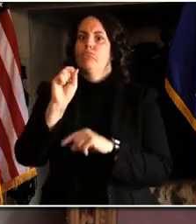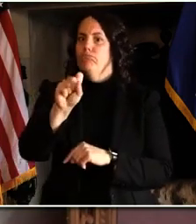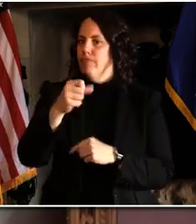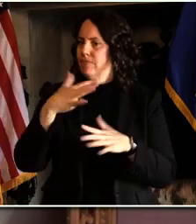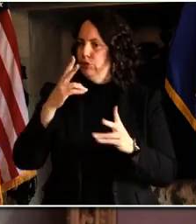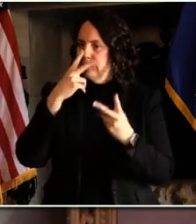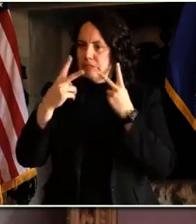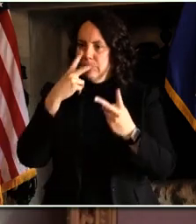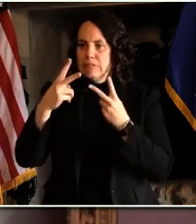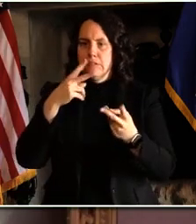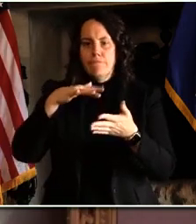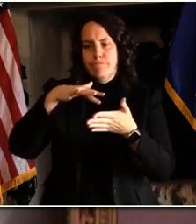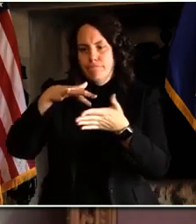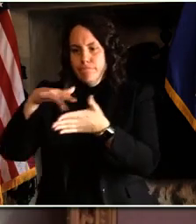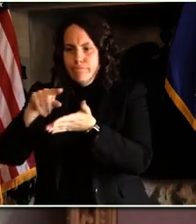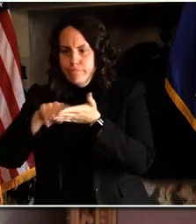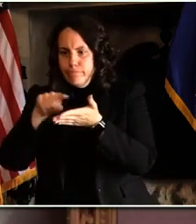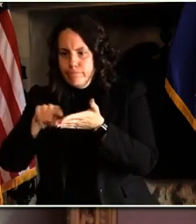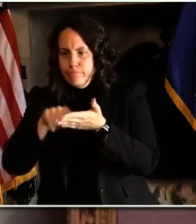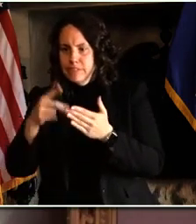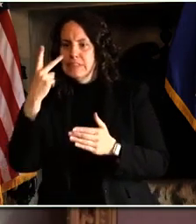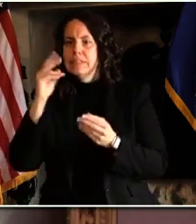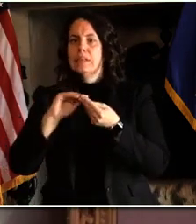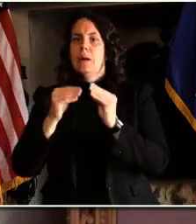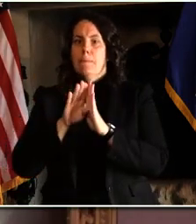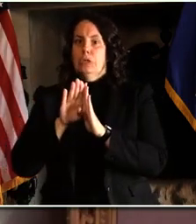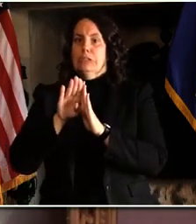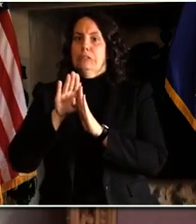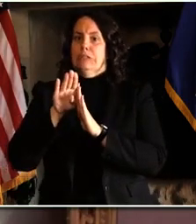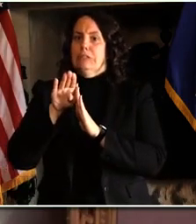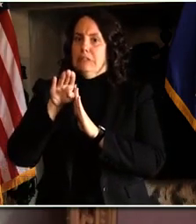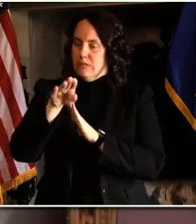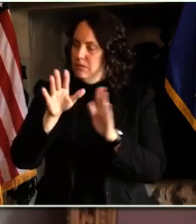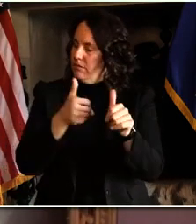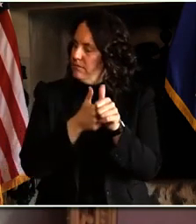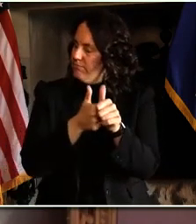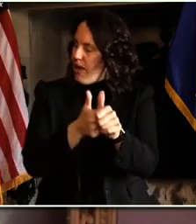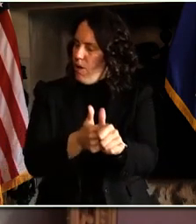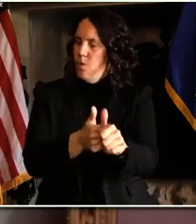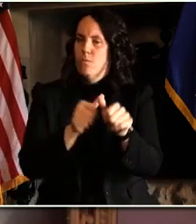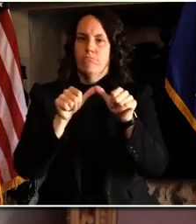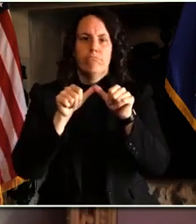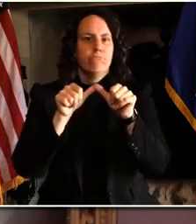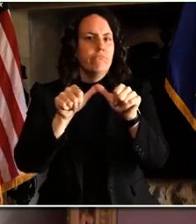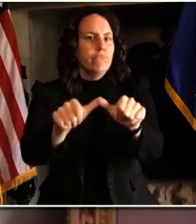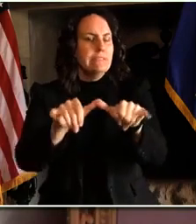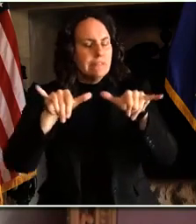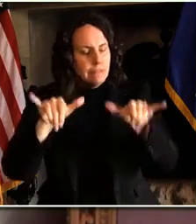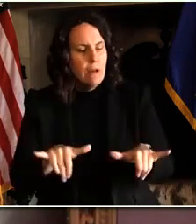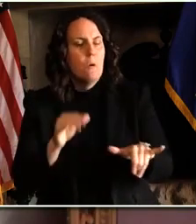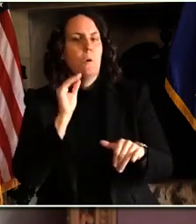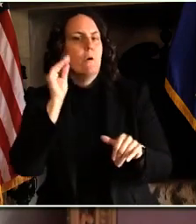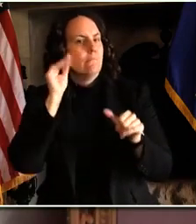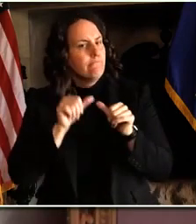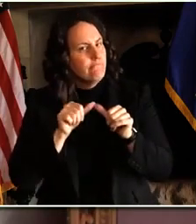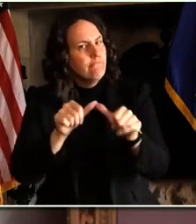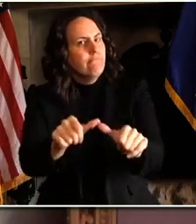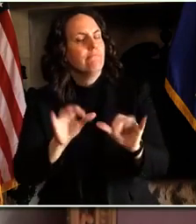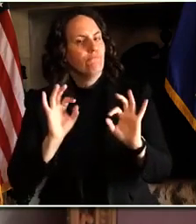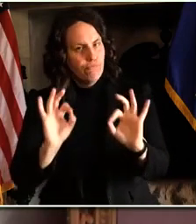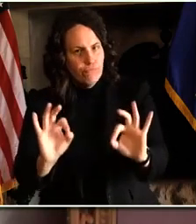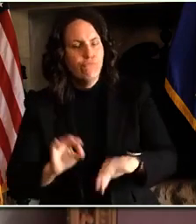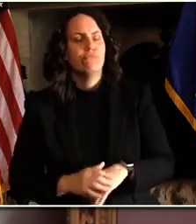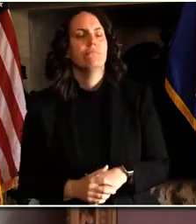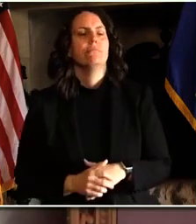the course, Wisconsin. The more we all stay safer at home, the sooner we can get through the worst of this. We're